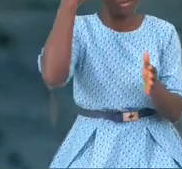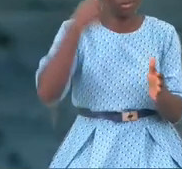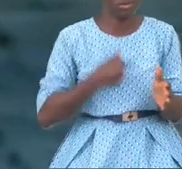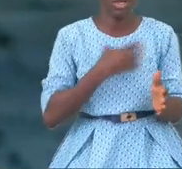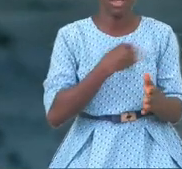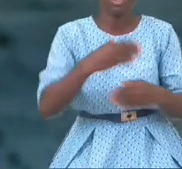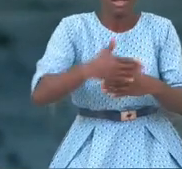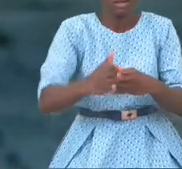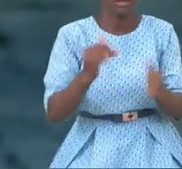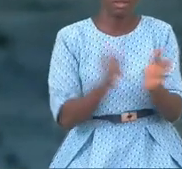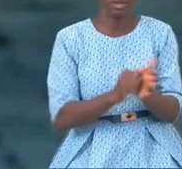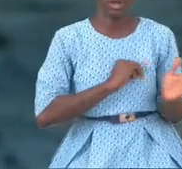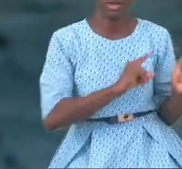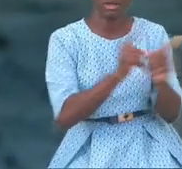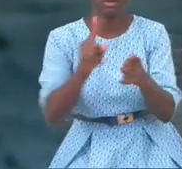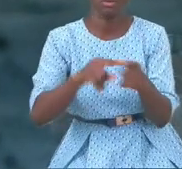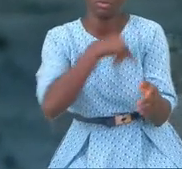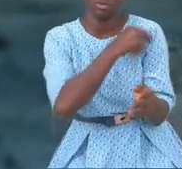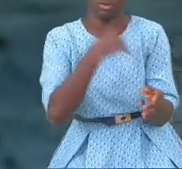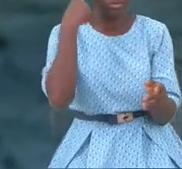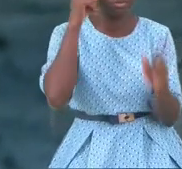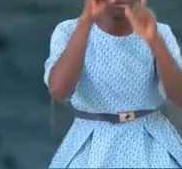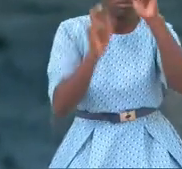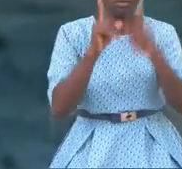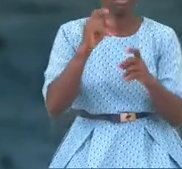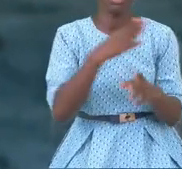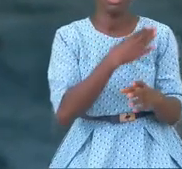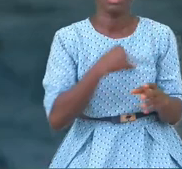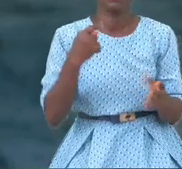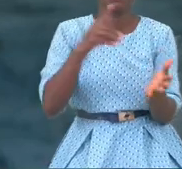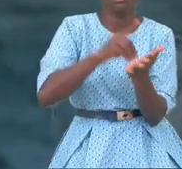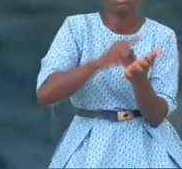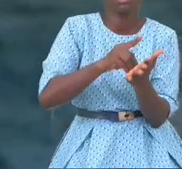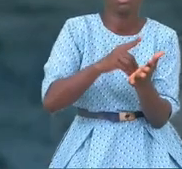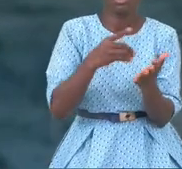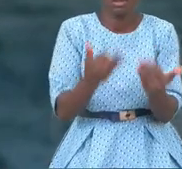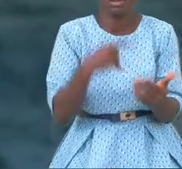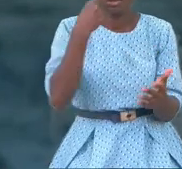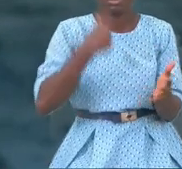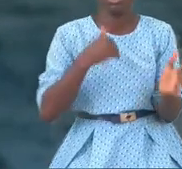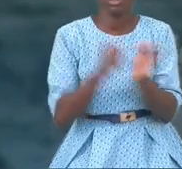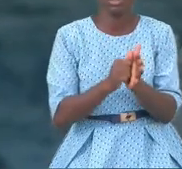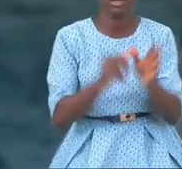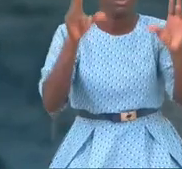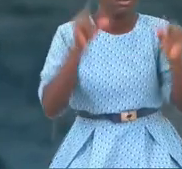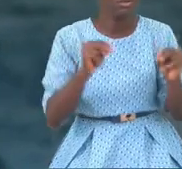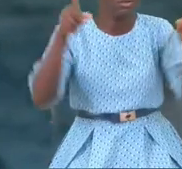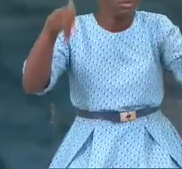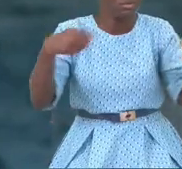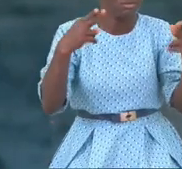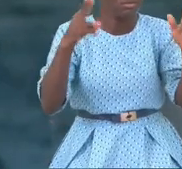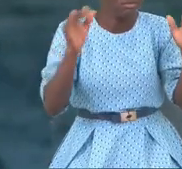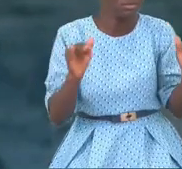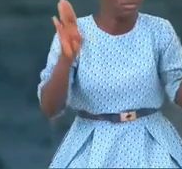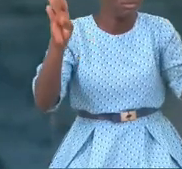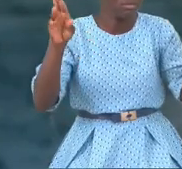no fibro again. I was like, I don't understand, there's no fibro. I was like, but you're the one that they test me that there was fibro. I say, okay, my